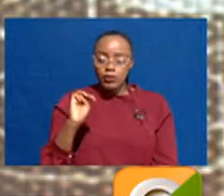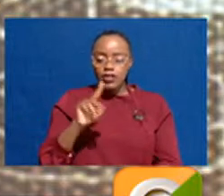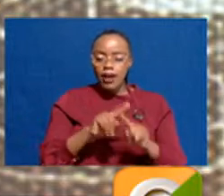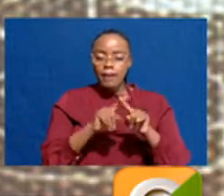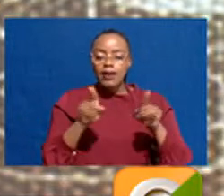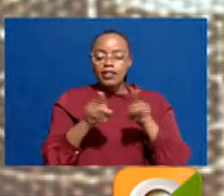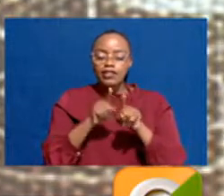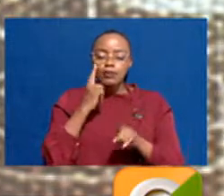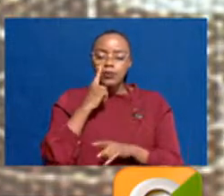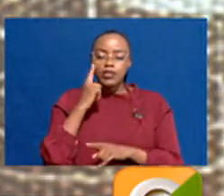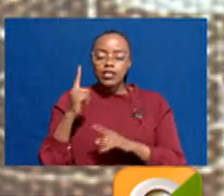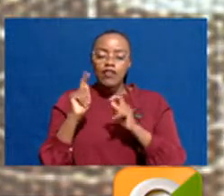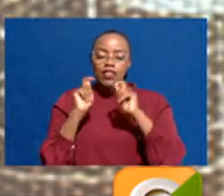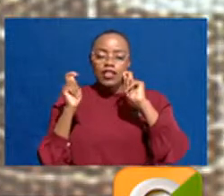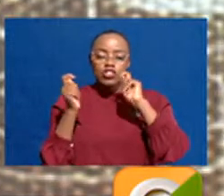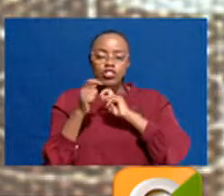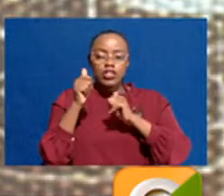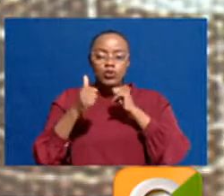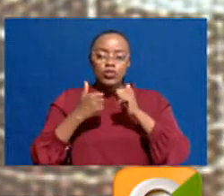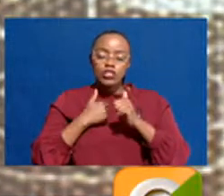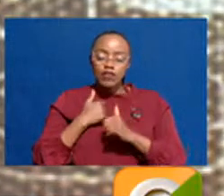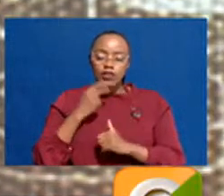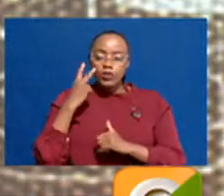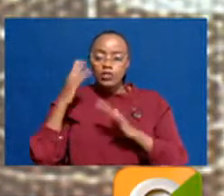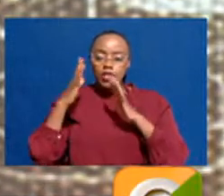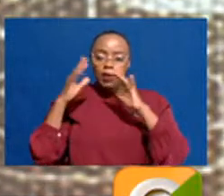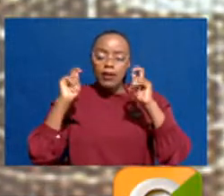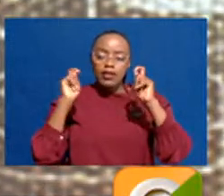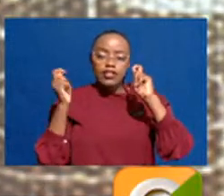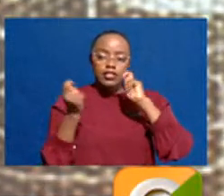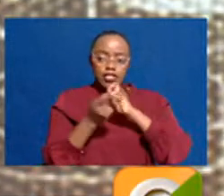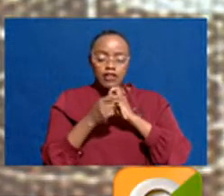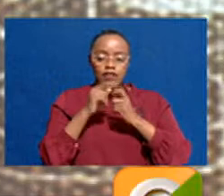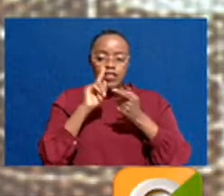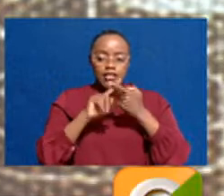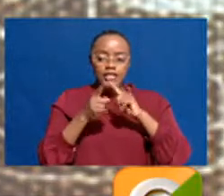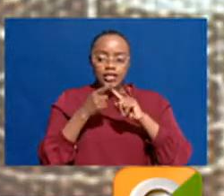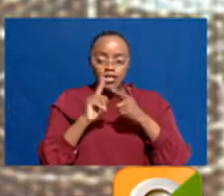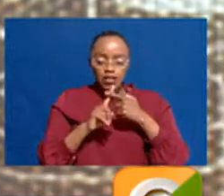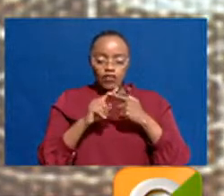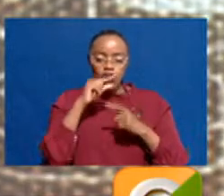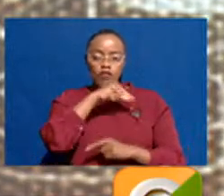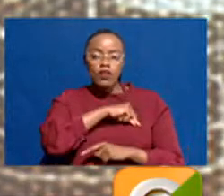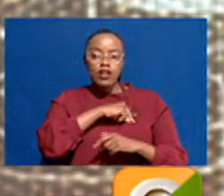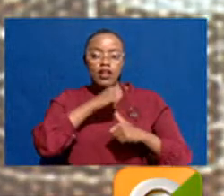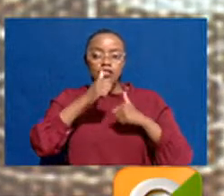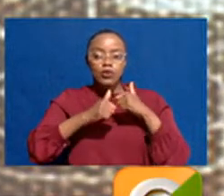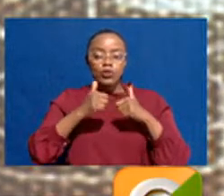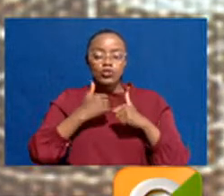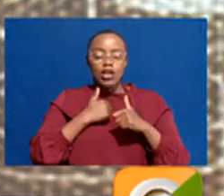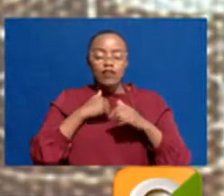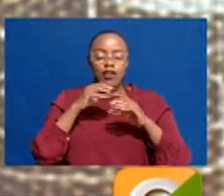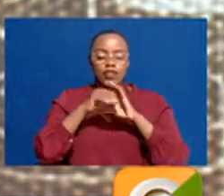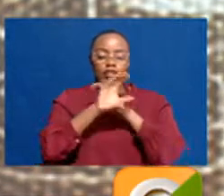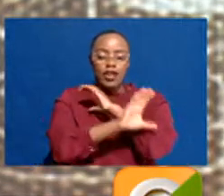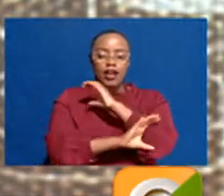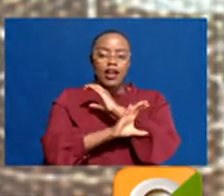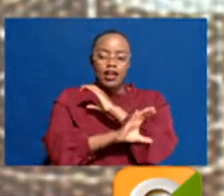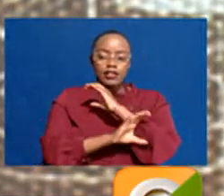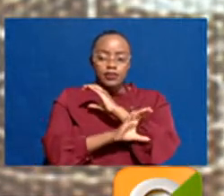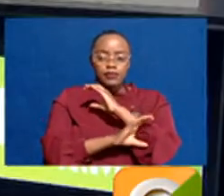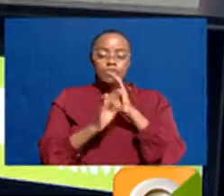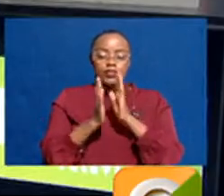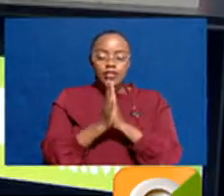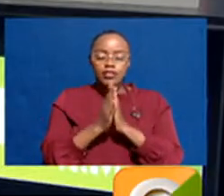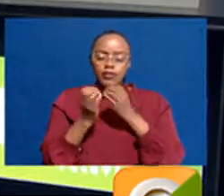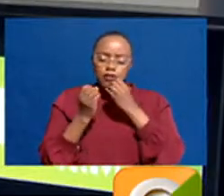you will see the main change is actually not that. The main change is the standardization of allowance across the country. Yes, and tell me about that,